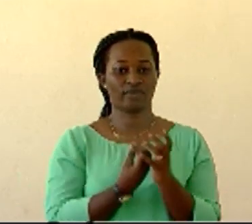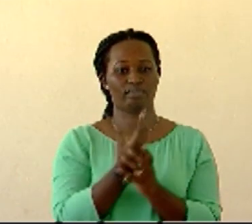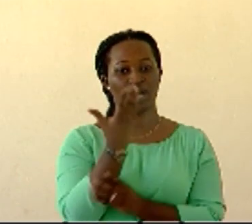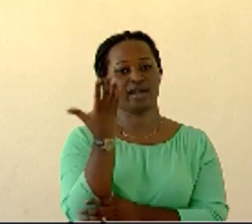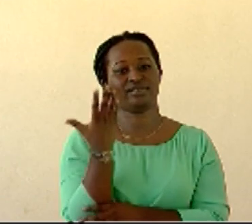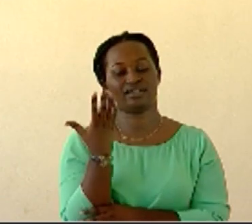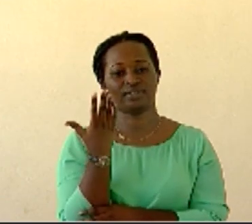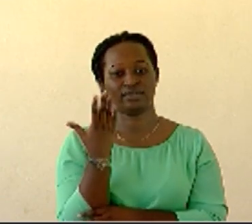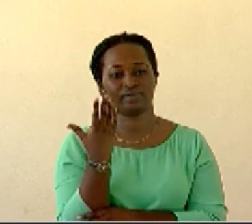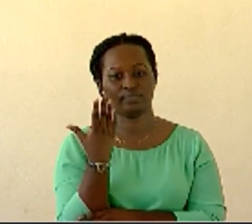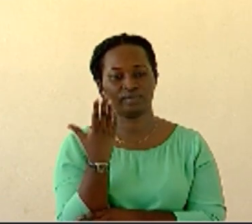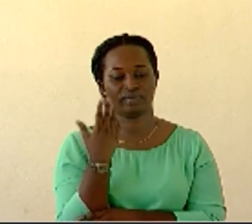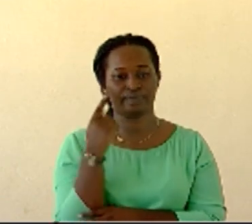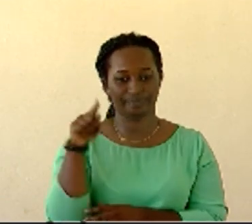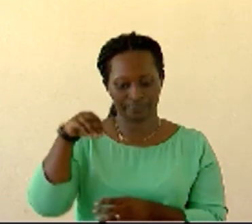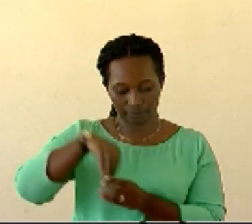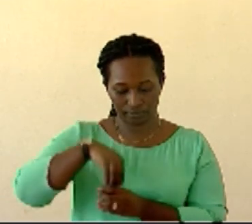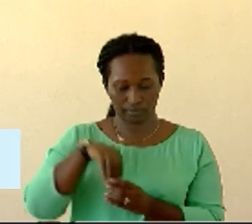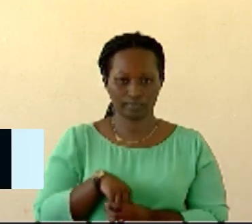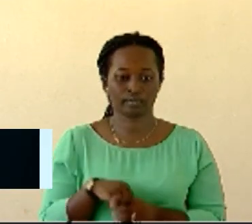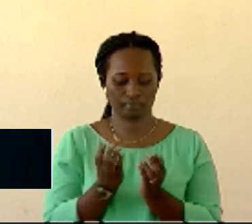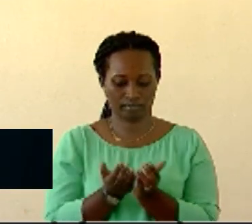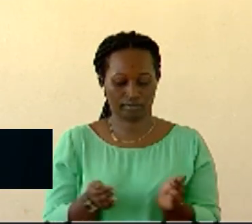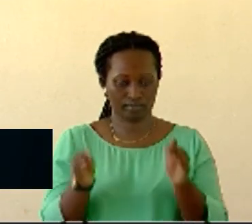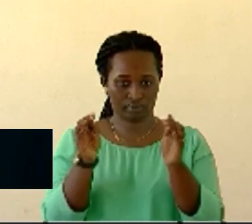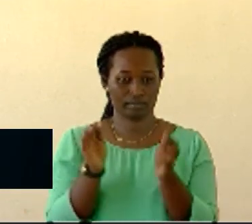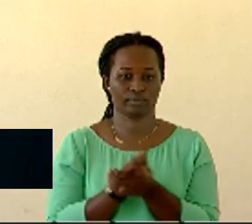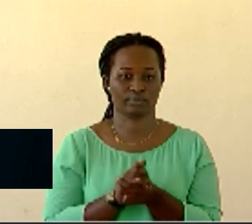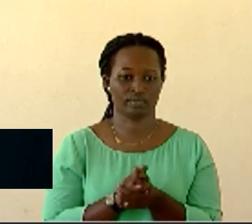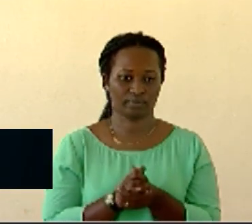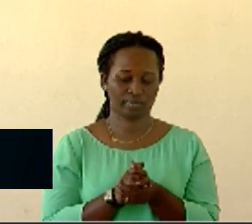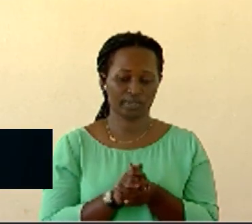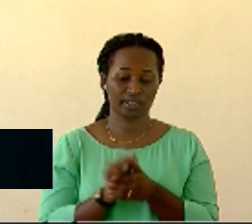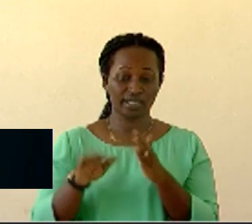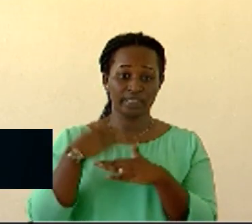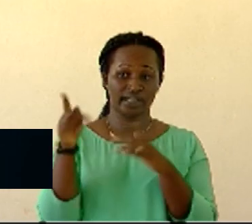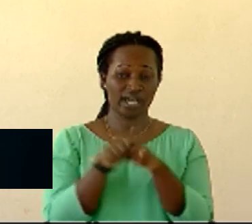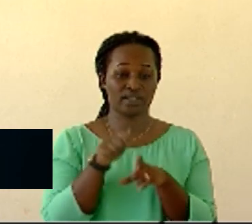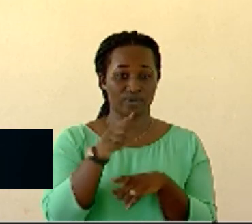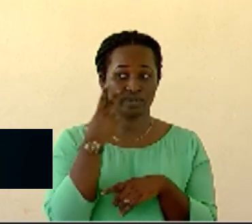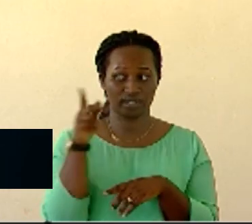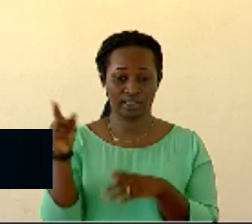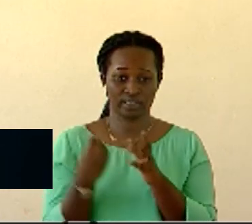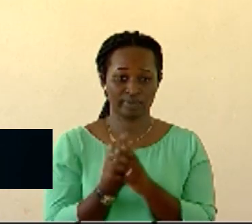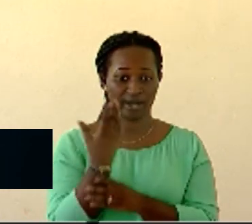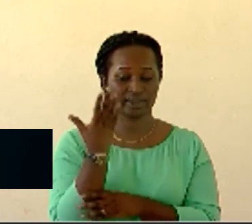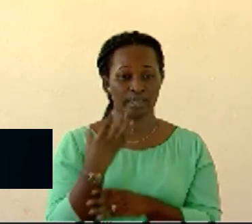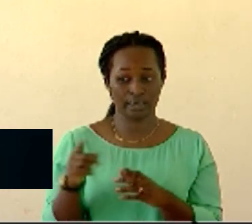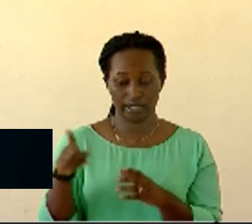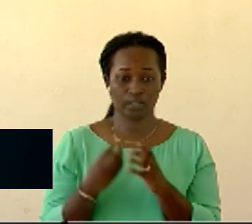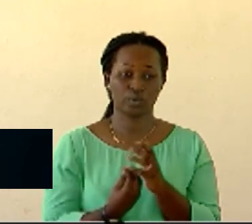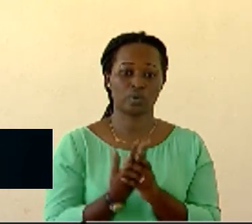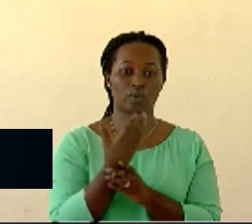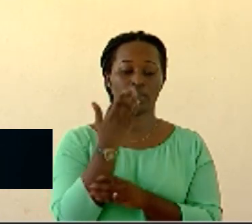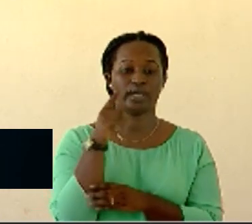planted this plant inside the bucket. Then as you see this plant, as it is growing,